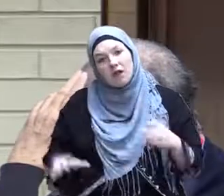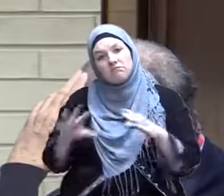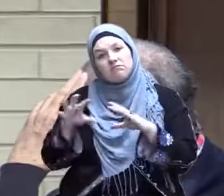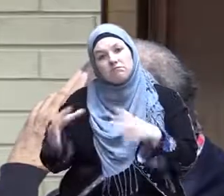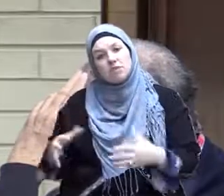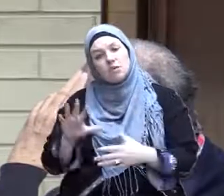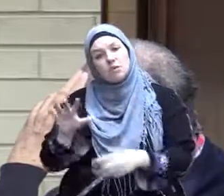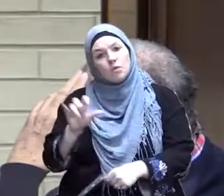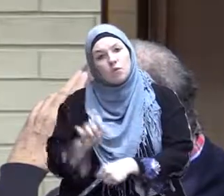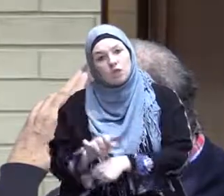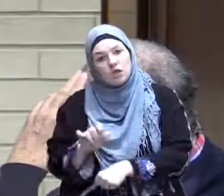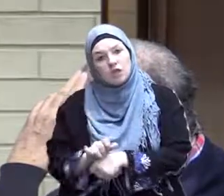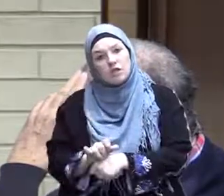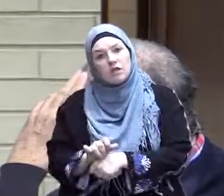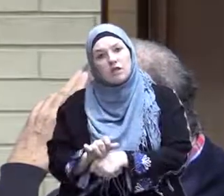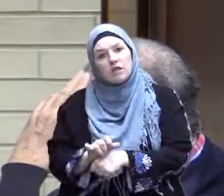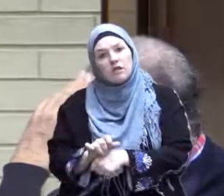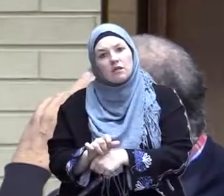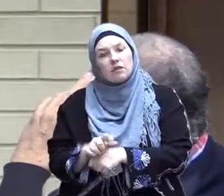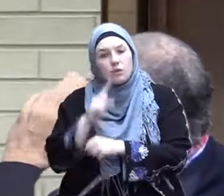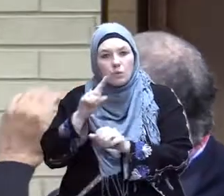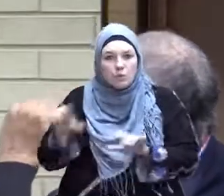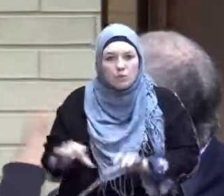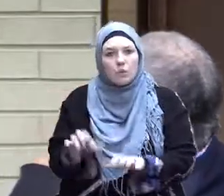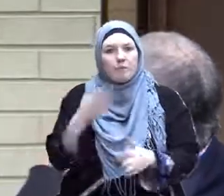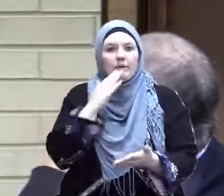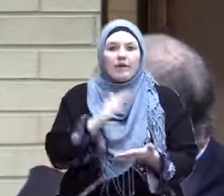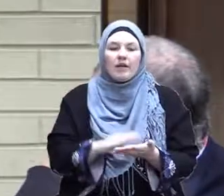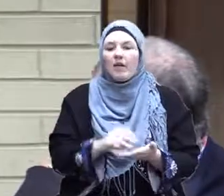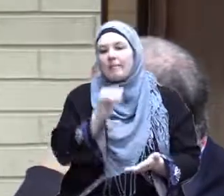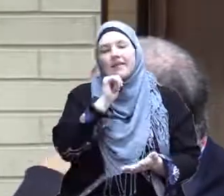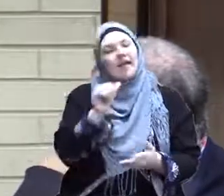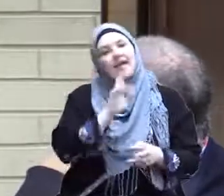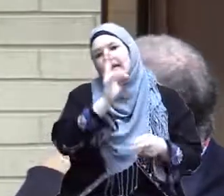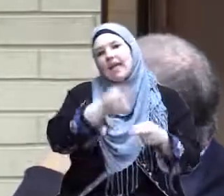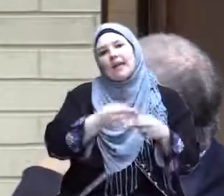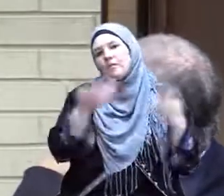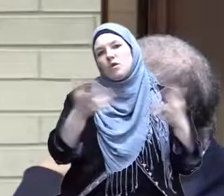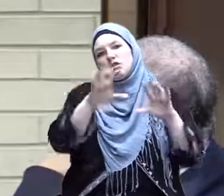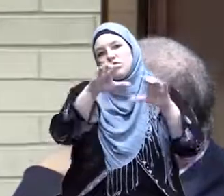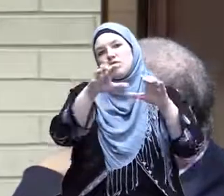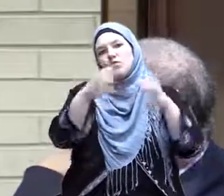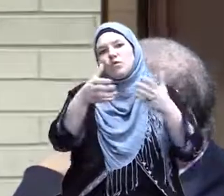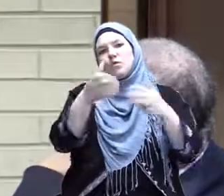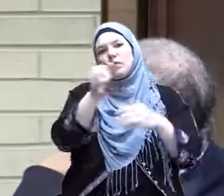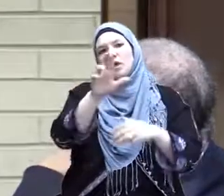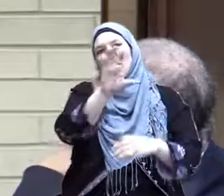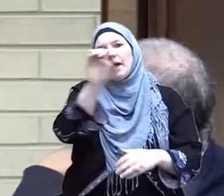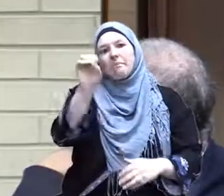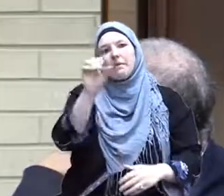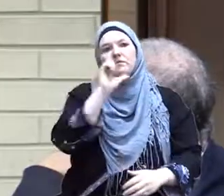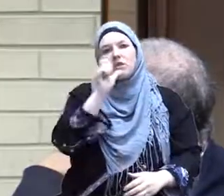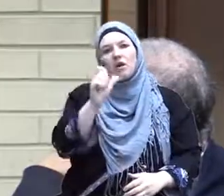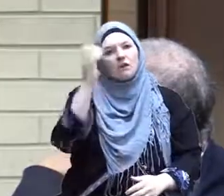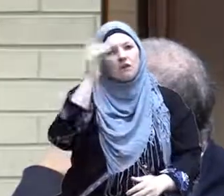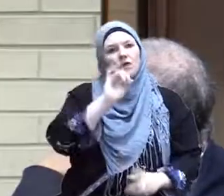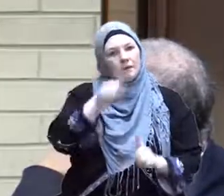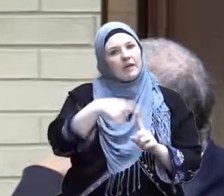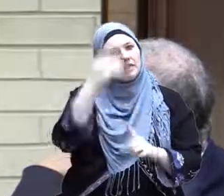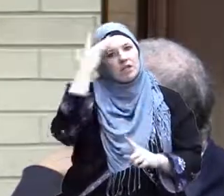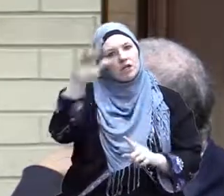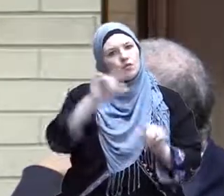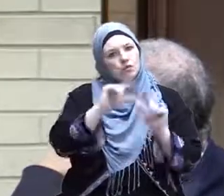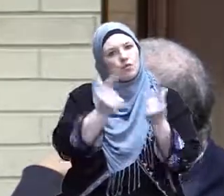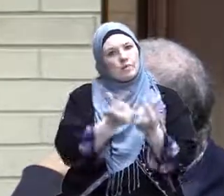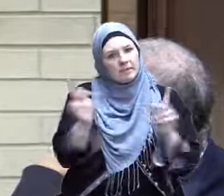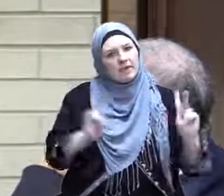sole work is in corruption. And I'm not going to name, because I'm talking to an intelligent group of people. So we